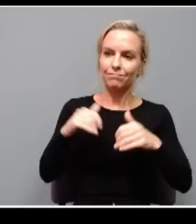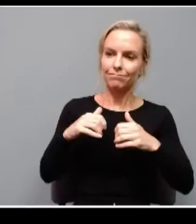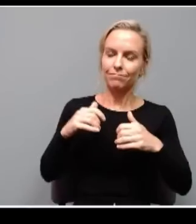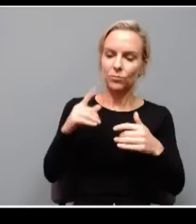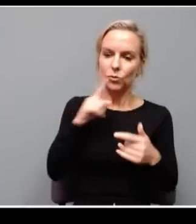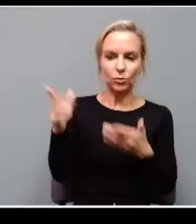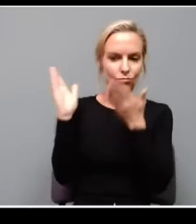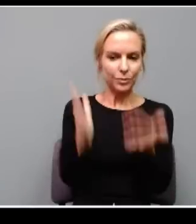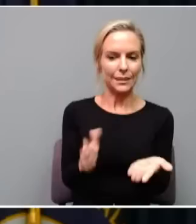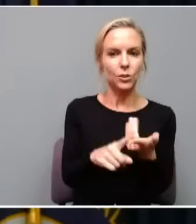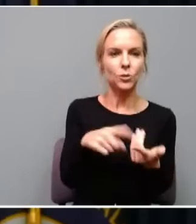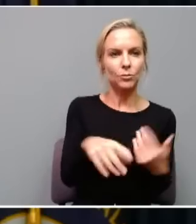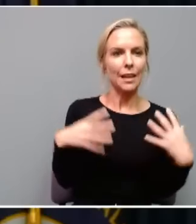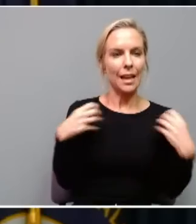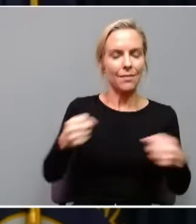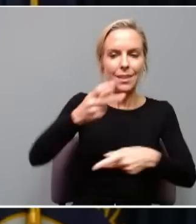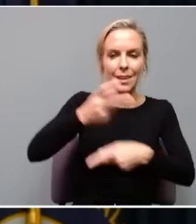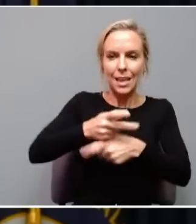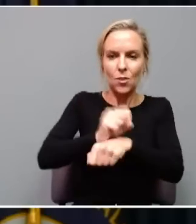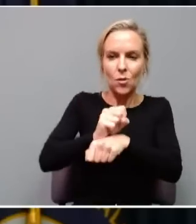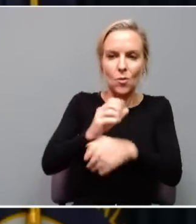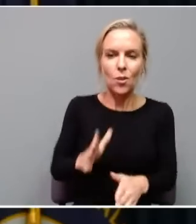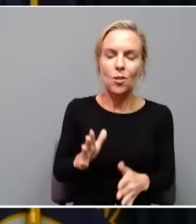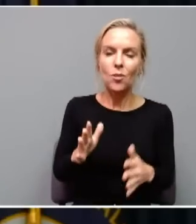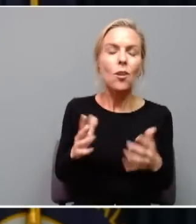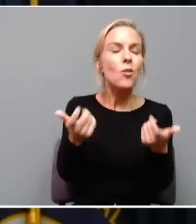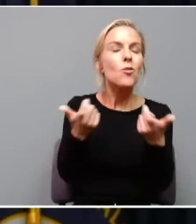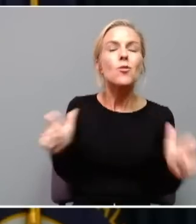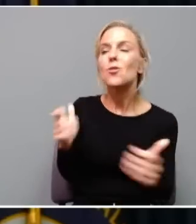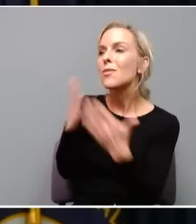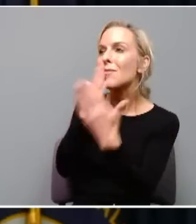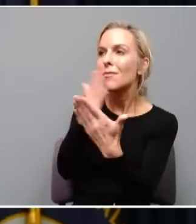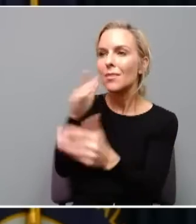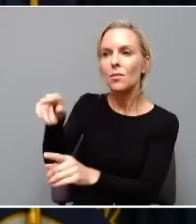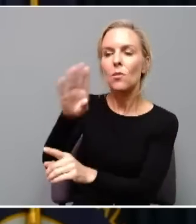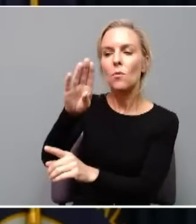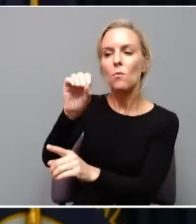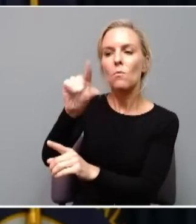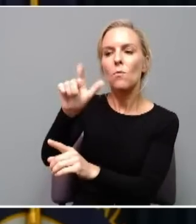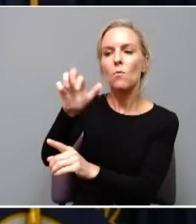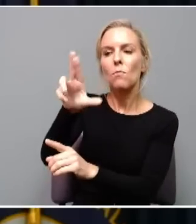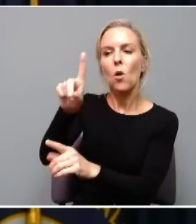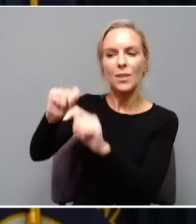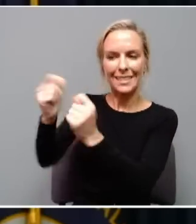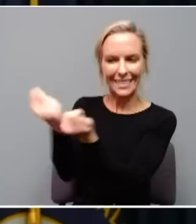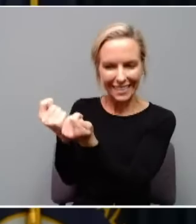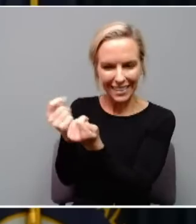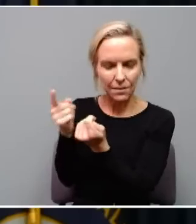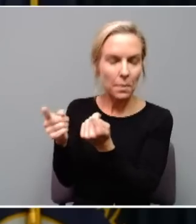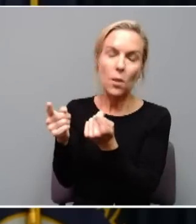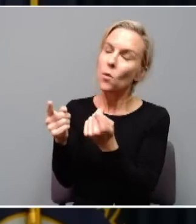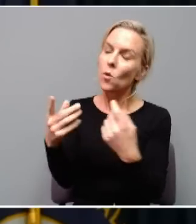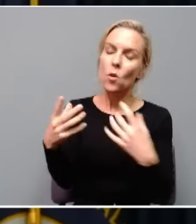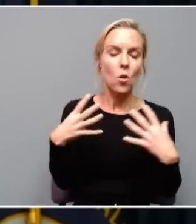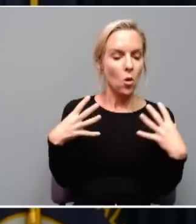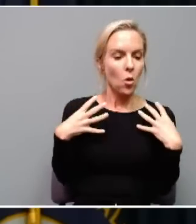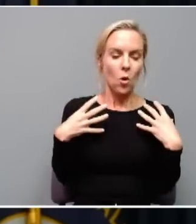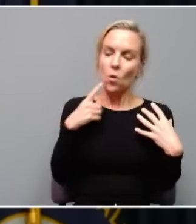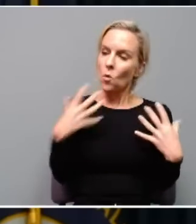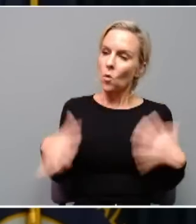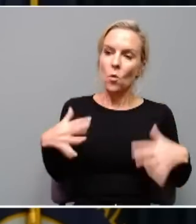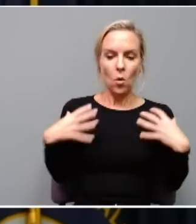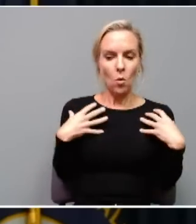huge thanks to our incredible team at Bullard, to our amazingly brave customers,